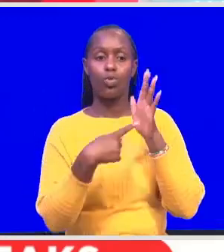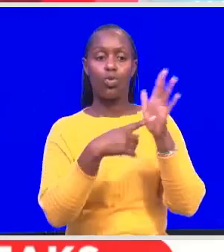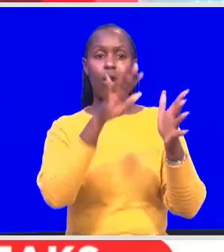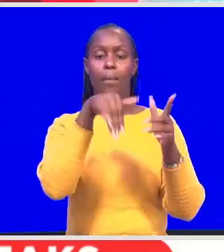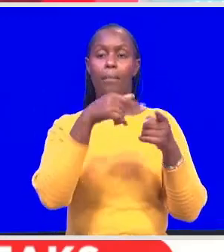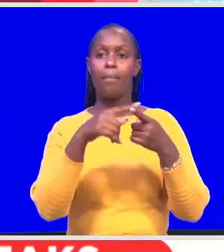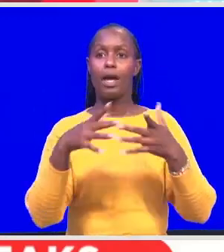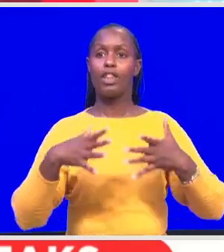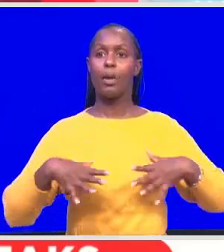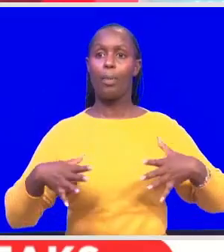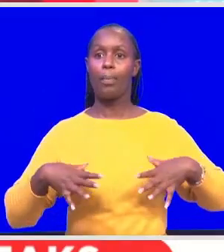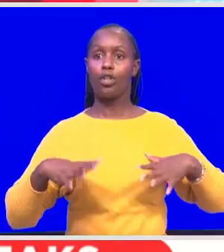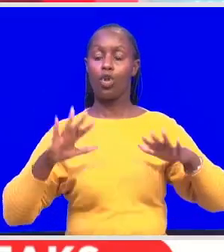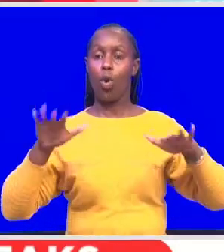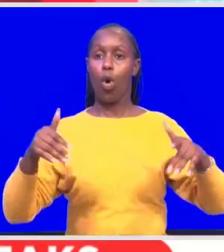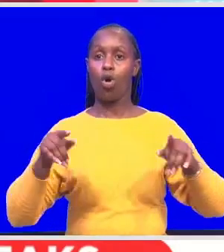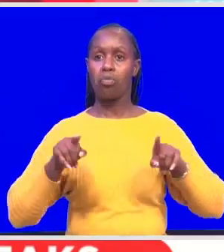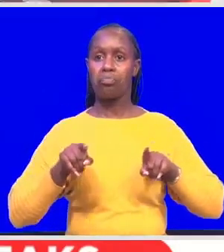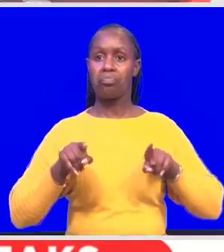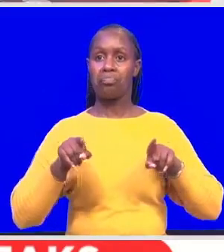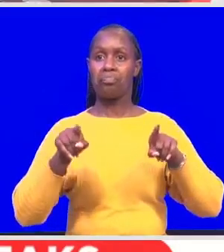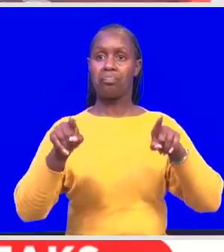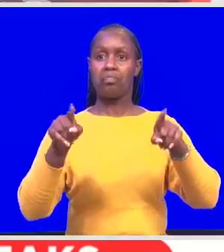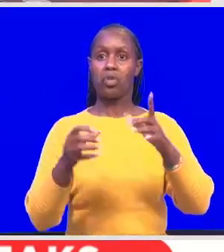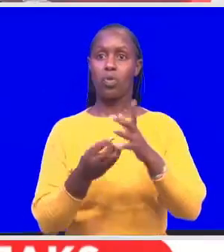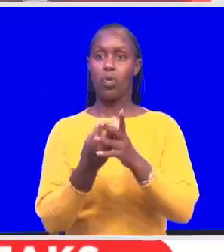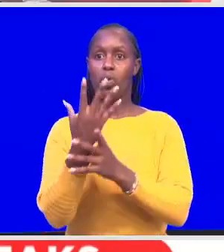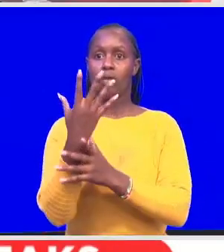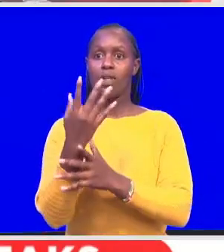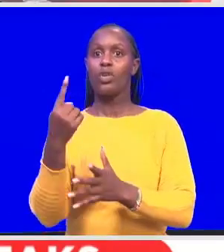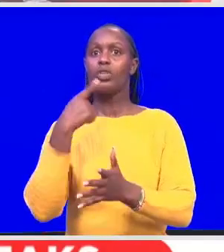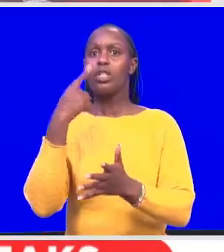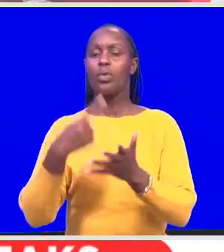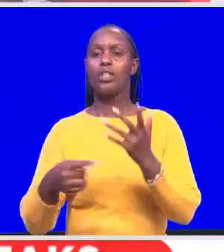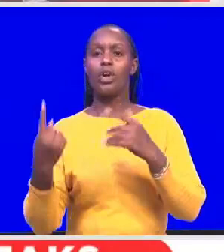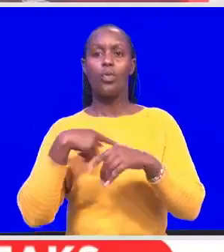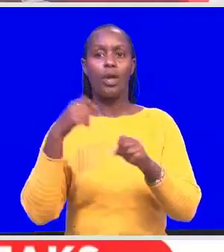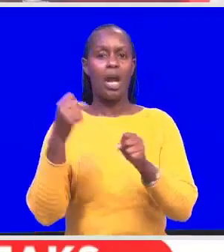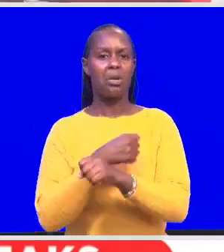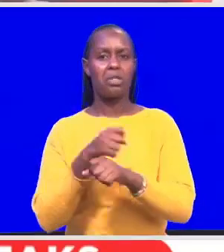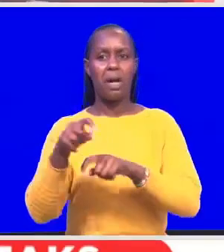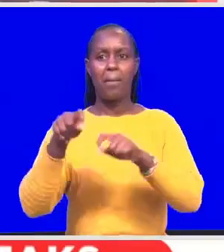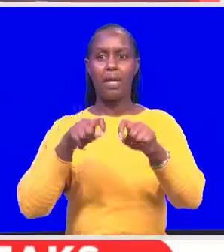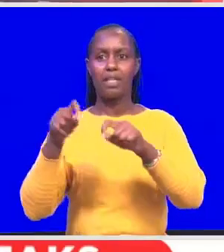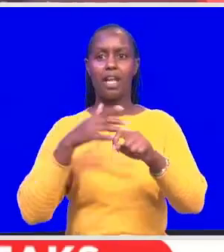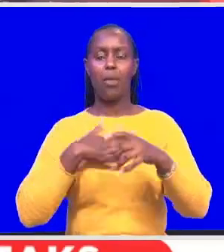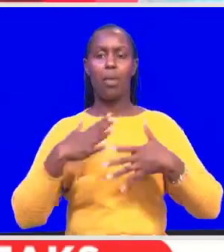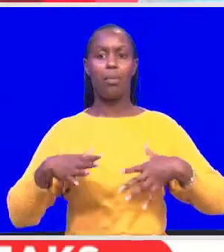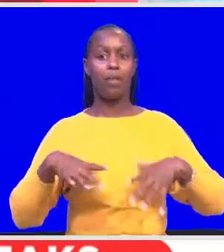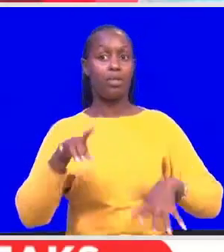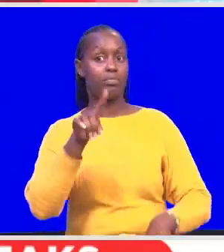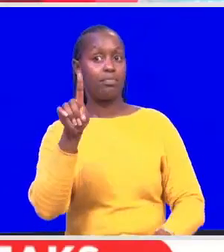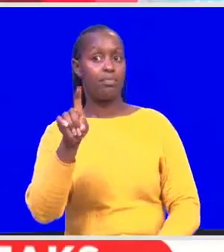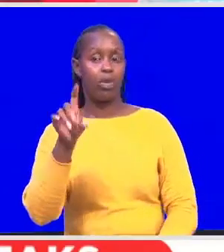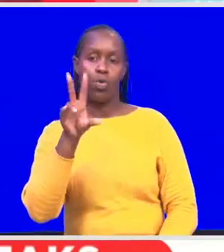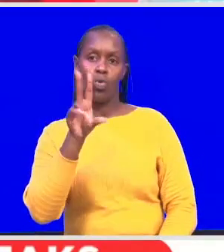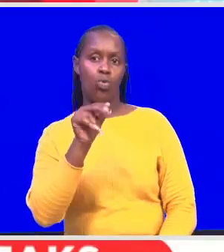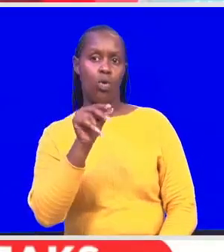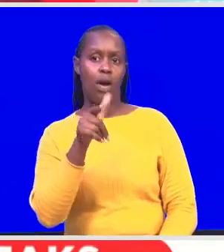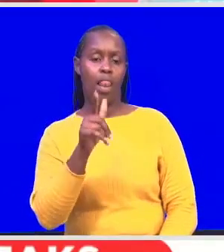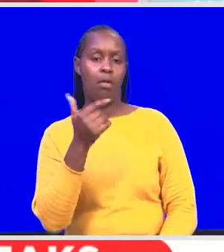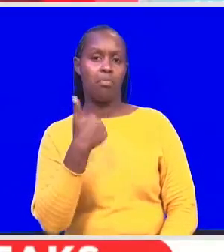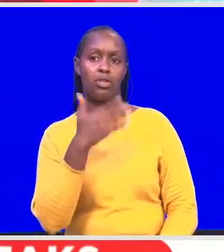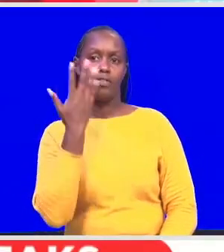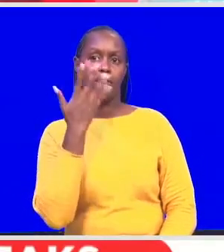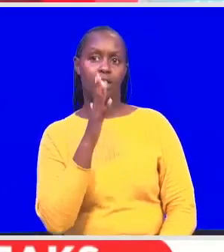same way. Are you saying we cannot manage our population, Mheshimiwa? No, no, no. Allow me to finish. Right. So when